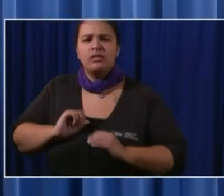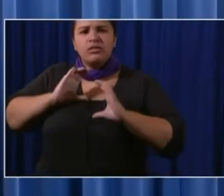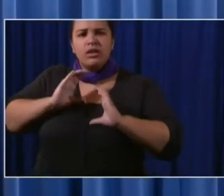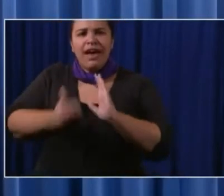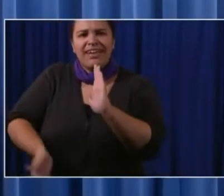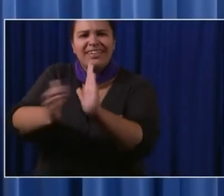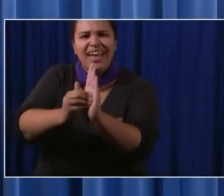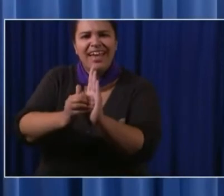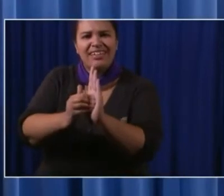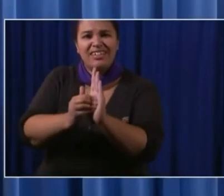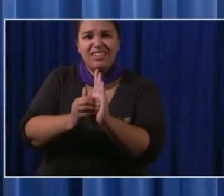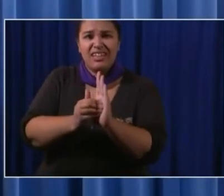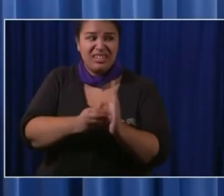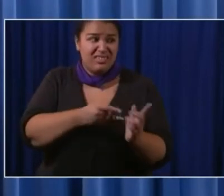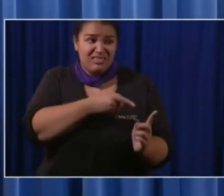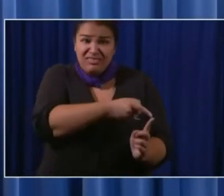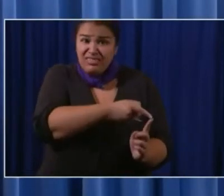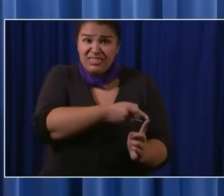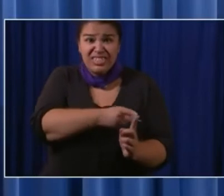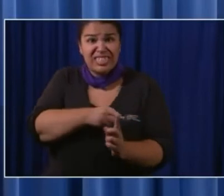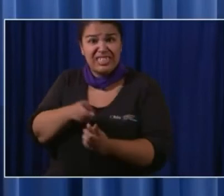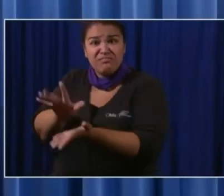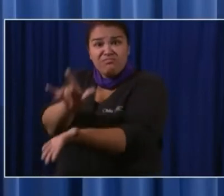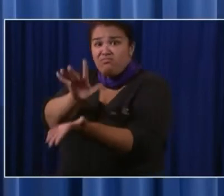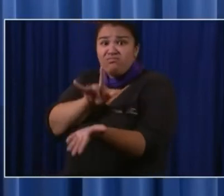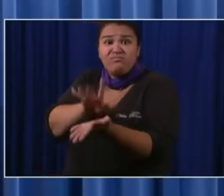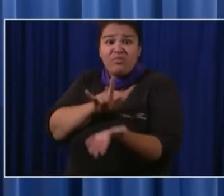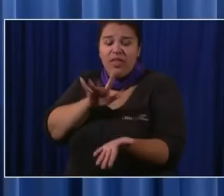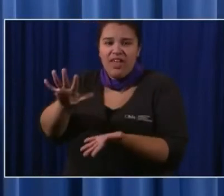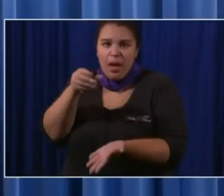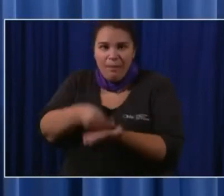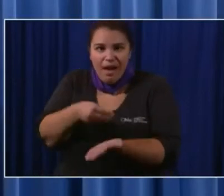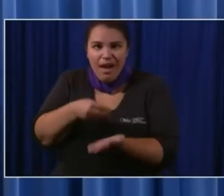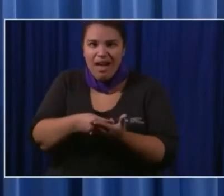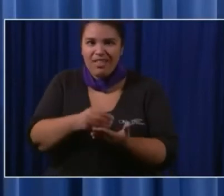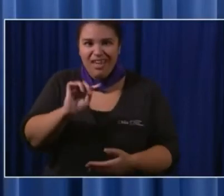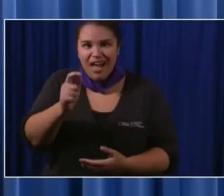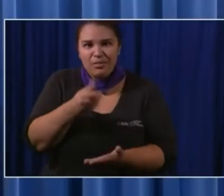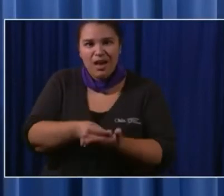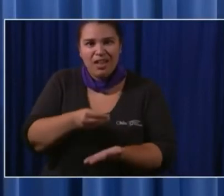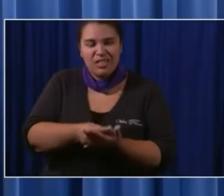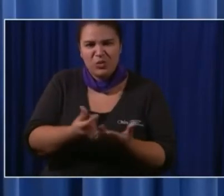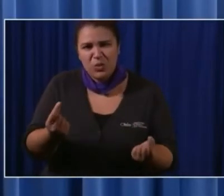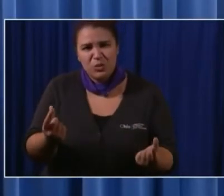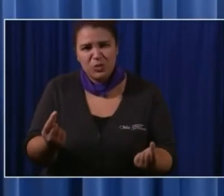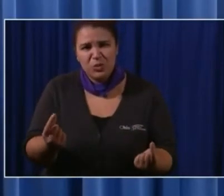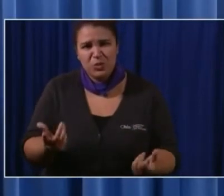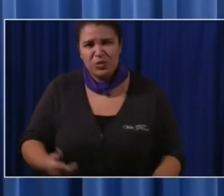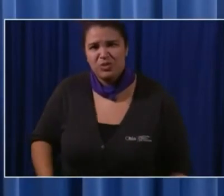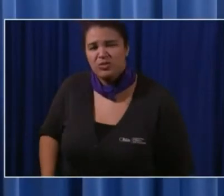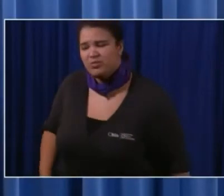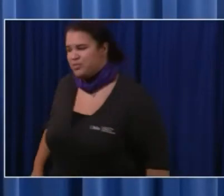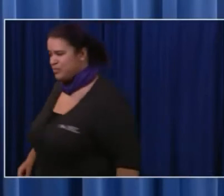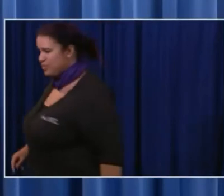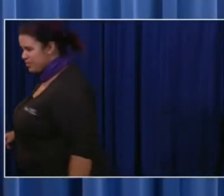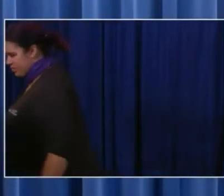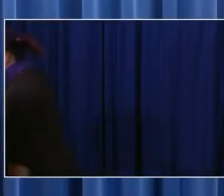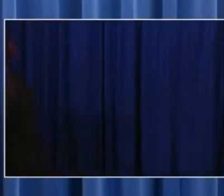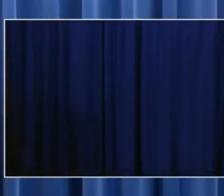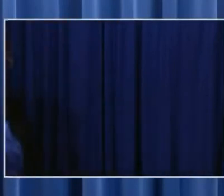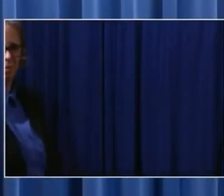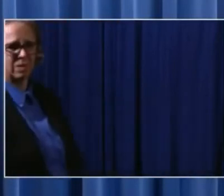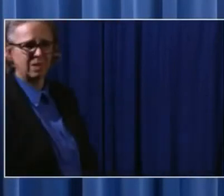Well, I think that that's another very sad thing about this story,